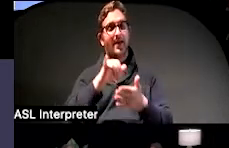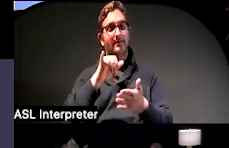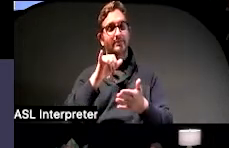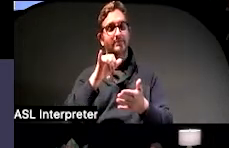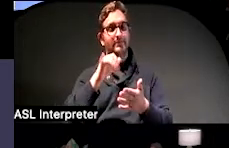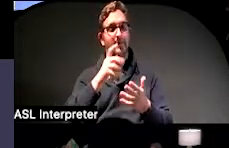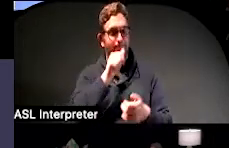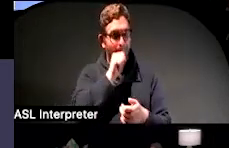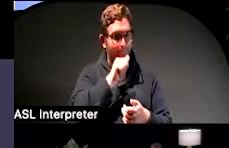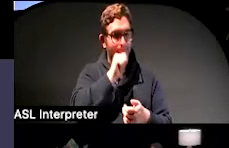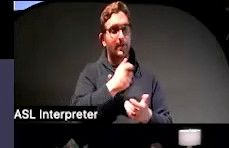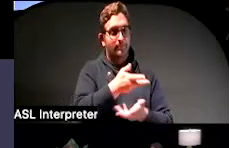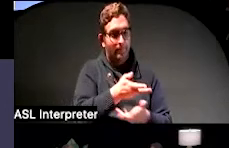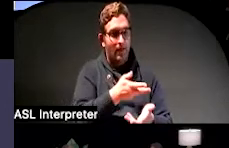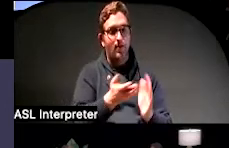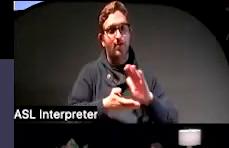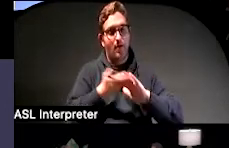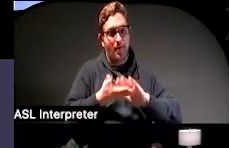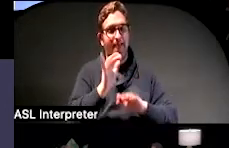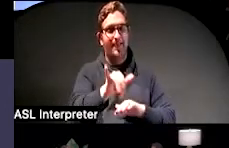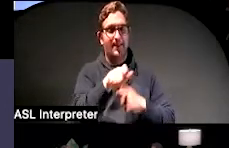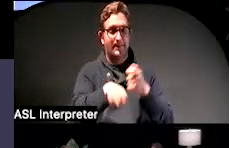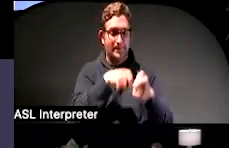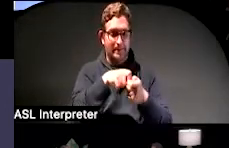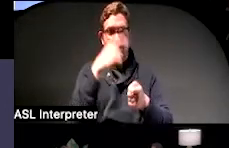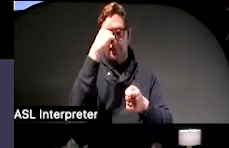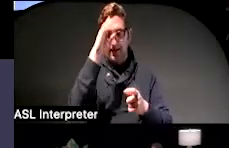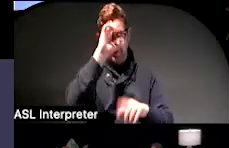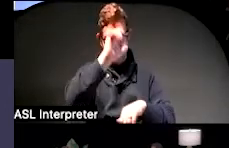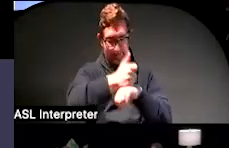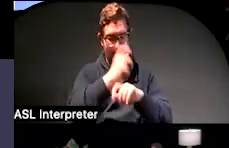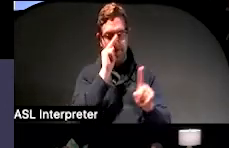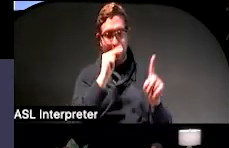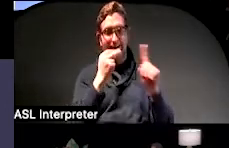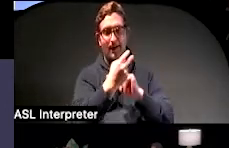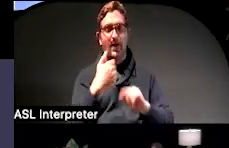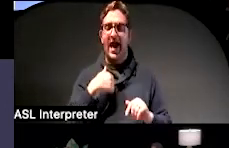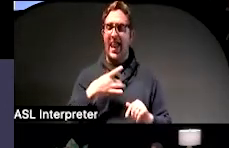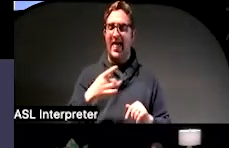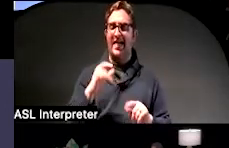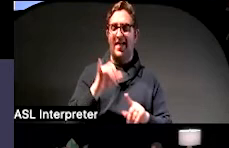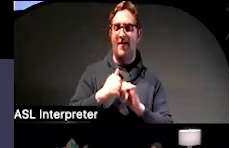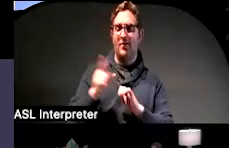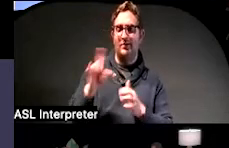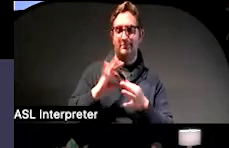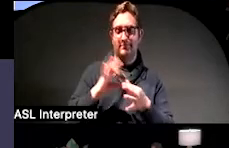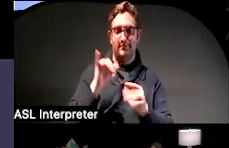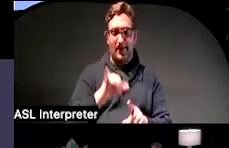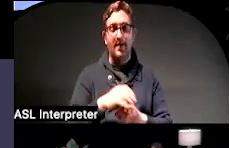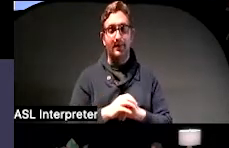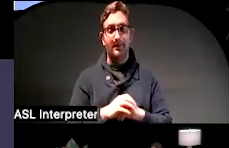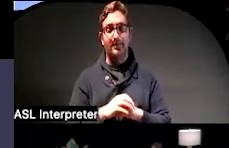and operate in that particular mindset. So I love the way that you said this, and this has been